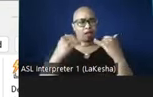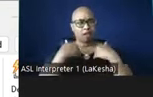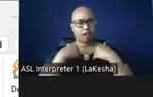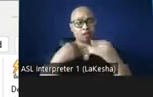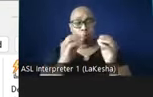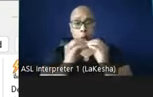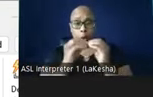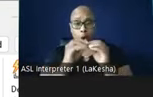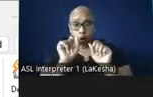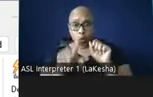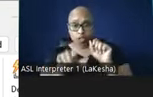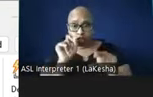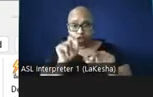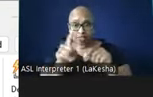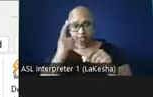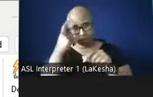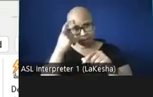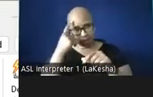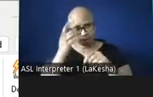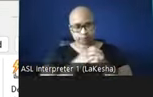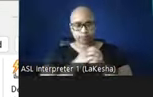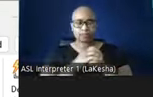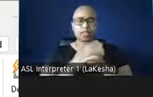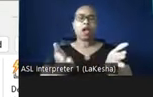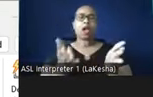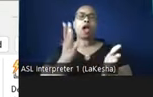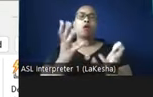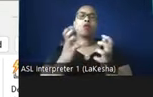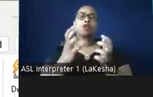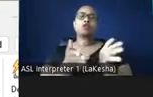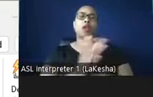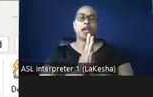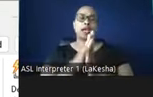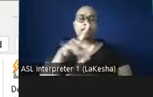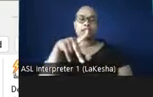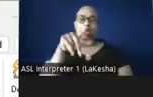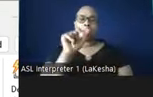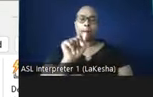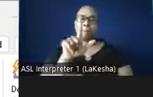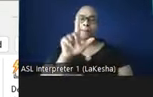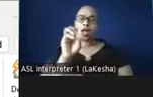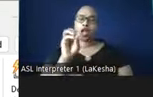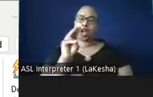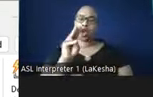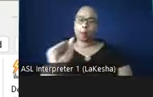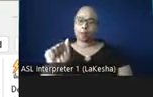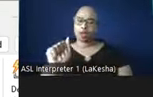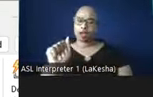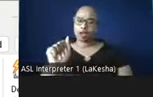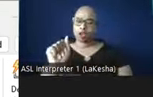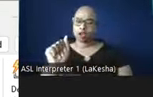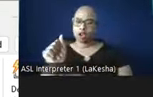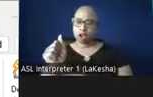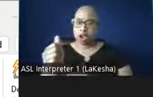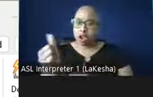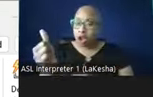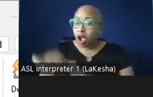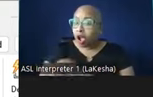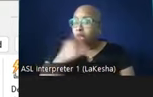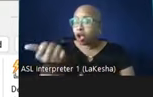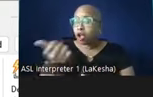time for. But I want to ask Paloma, she's been monitoring chat closer than I have, if we have any other questions.